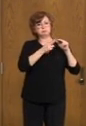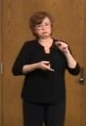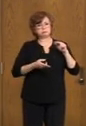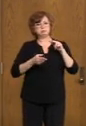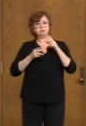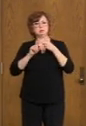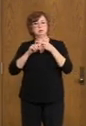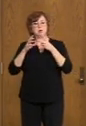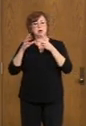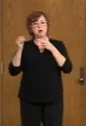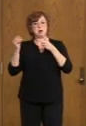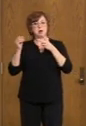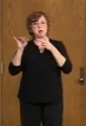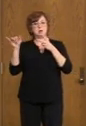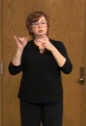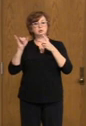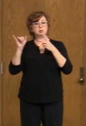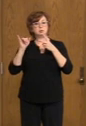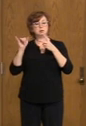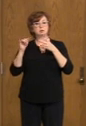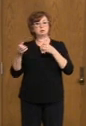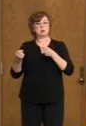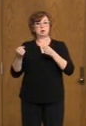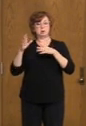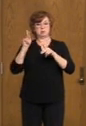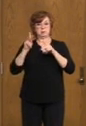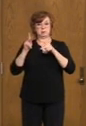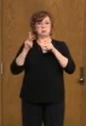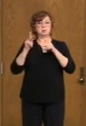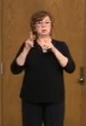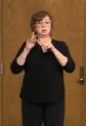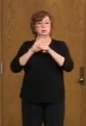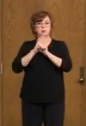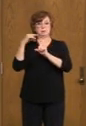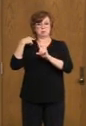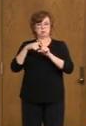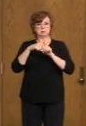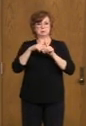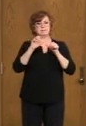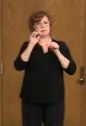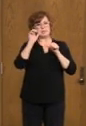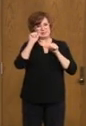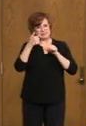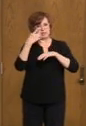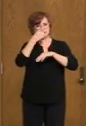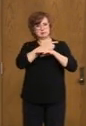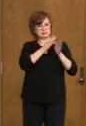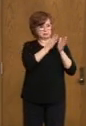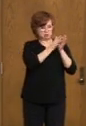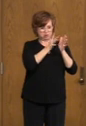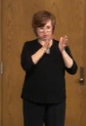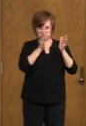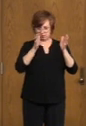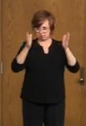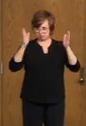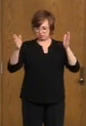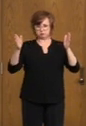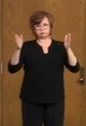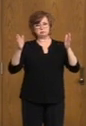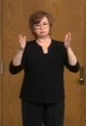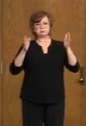because you come in on one end, you exit on the other end, and most people exit after 10 days. And if you hospitalize, you should remain active up to